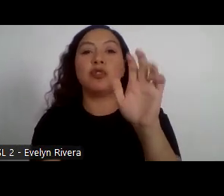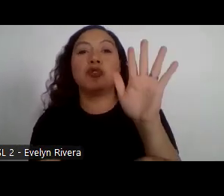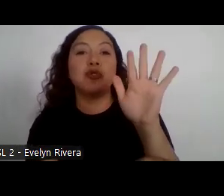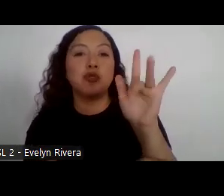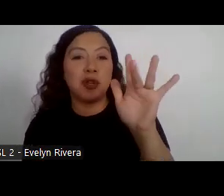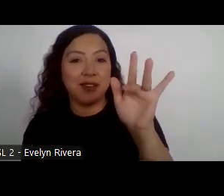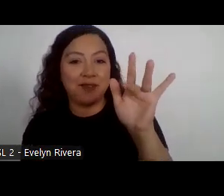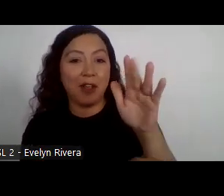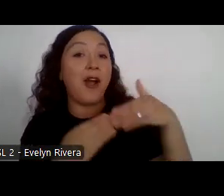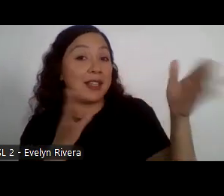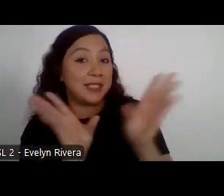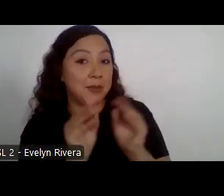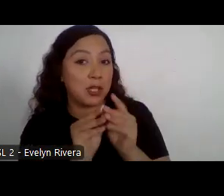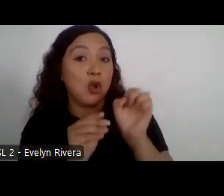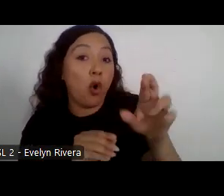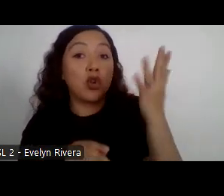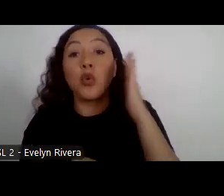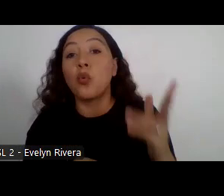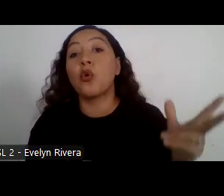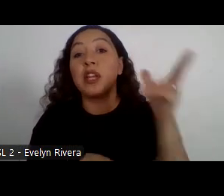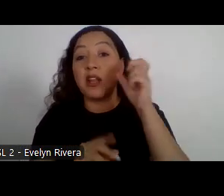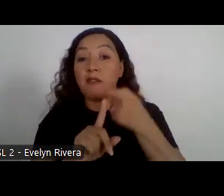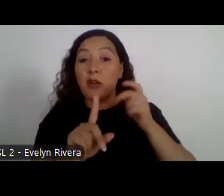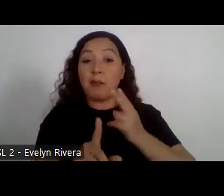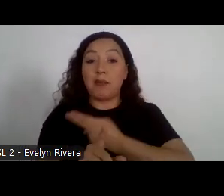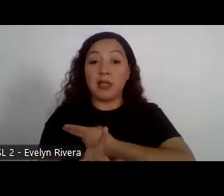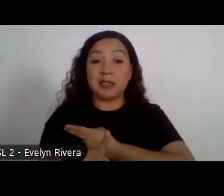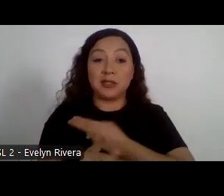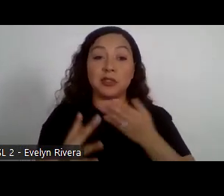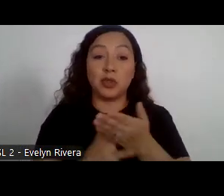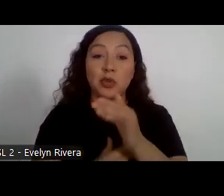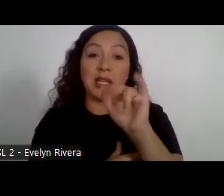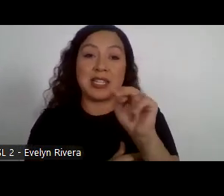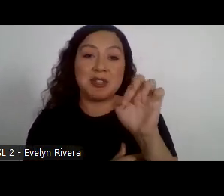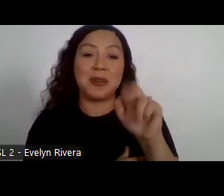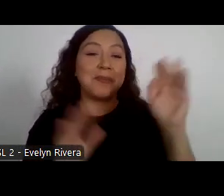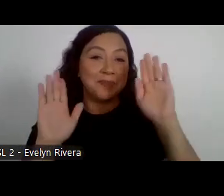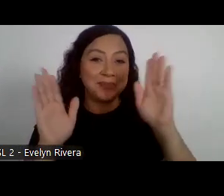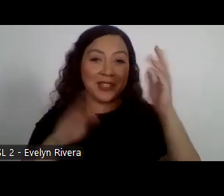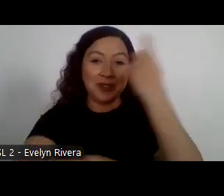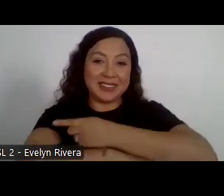Or you'll hear from us in the interim. So again, have a great day, everyone. Thanks.